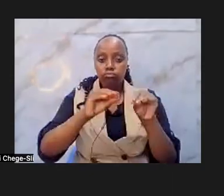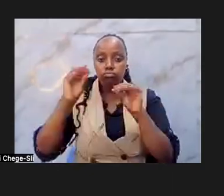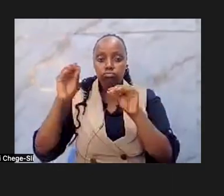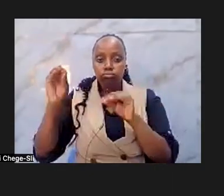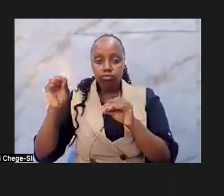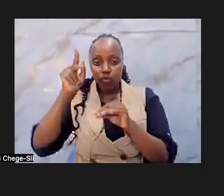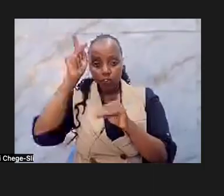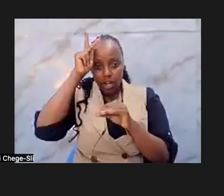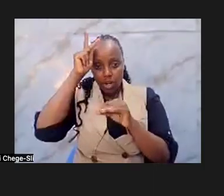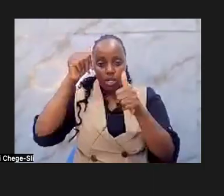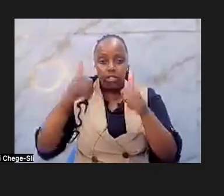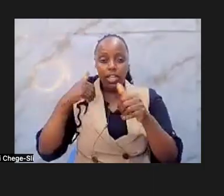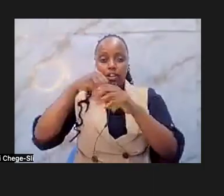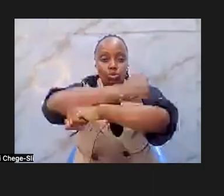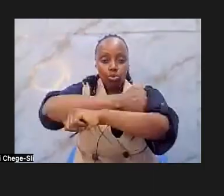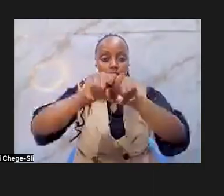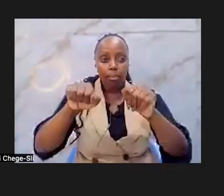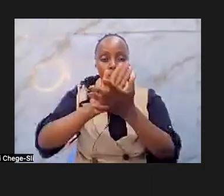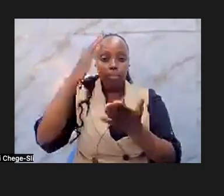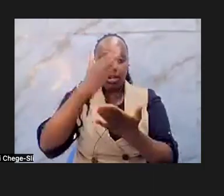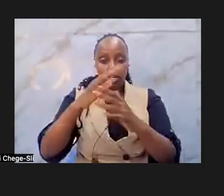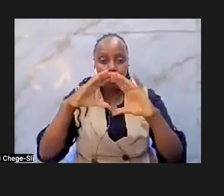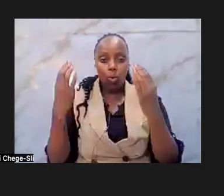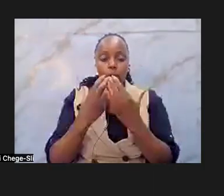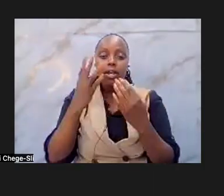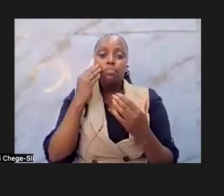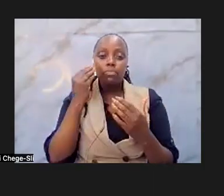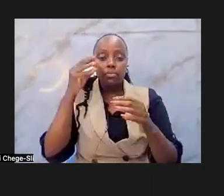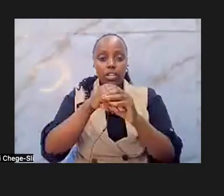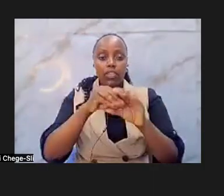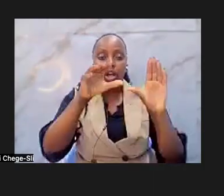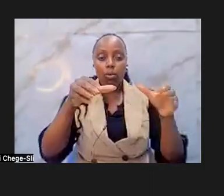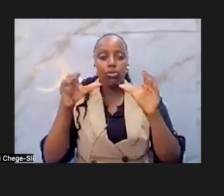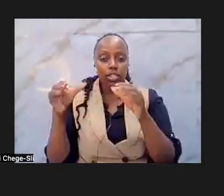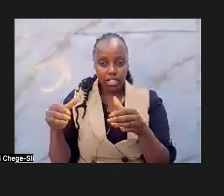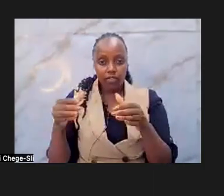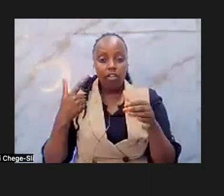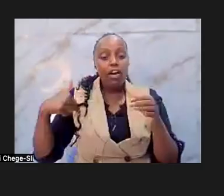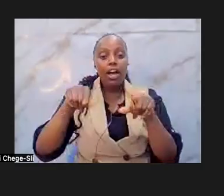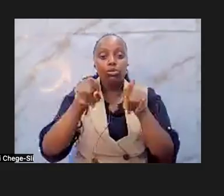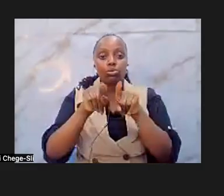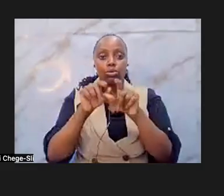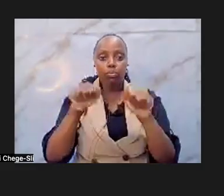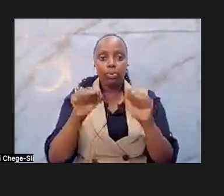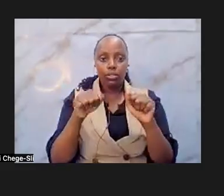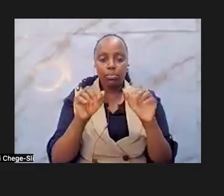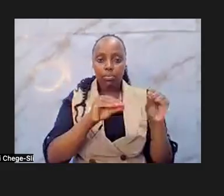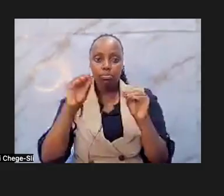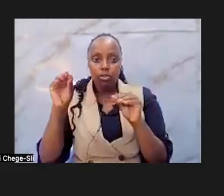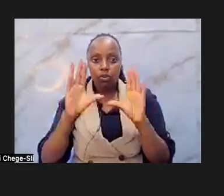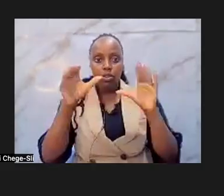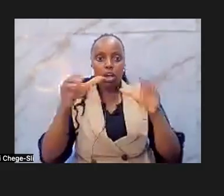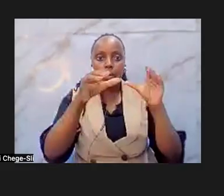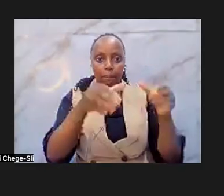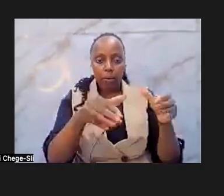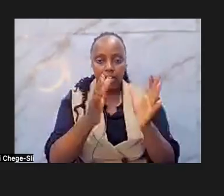world experience in the community. And we are also able to go to the community and schools to offer